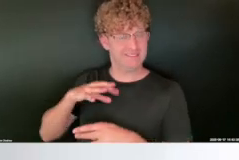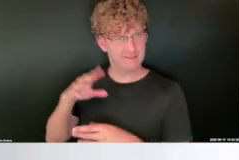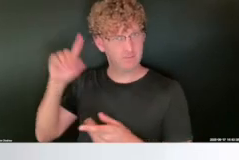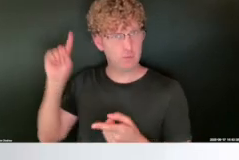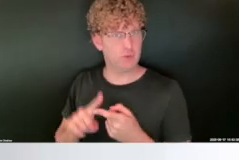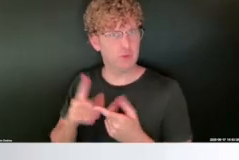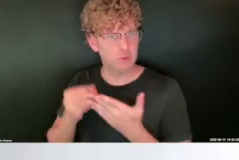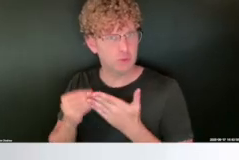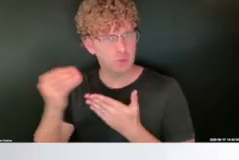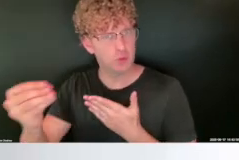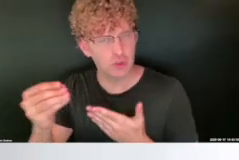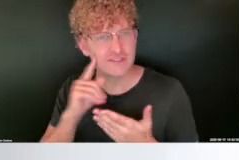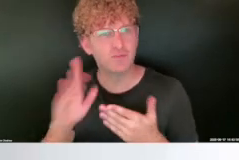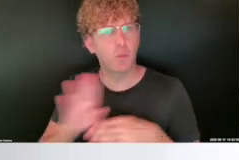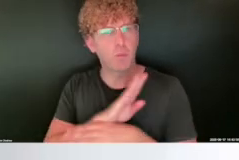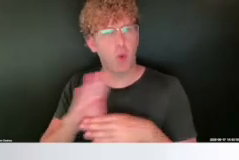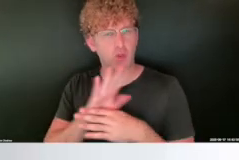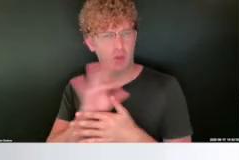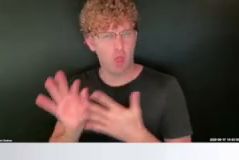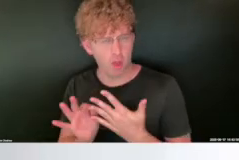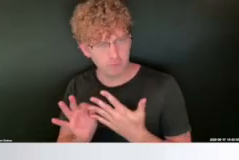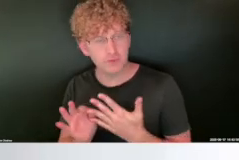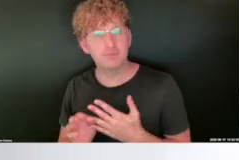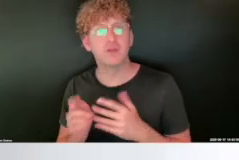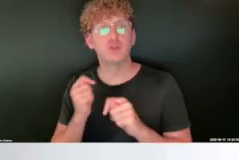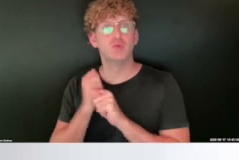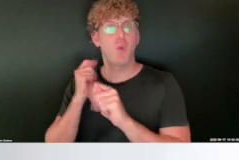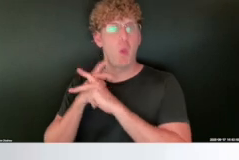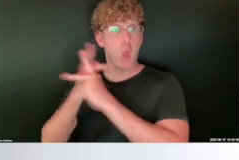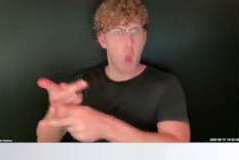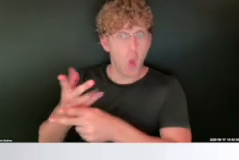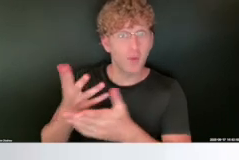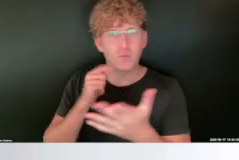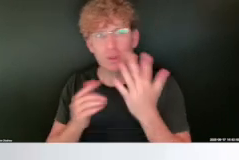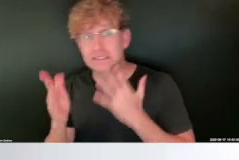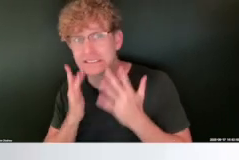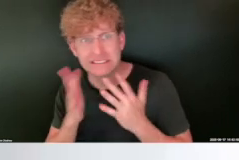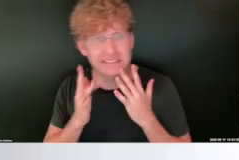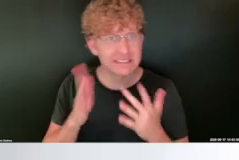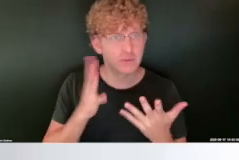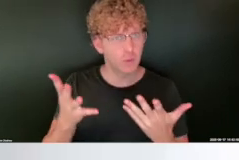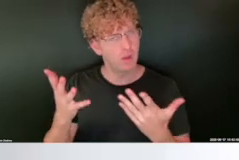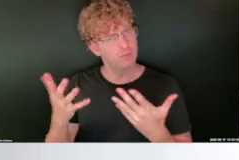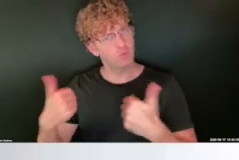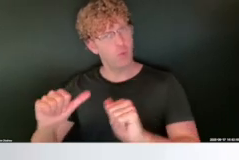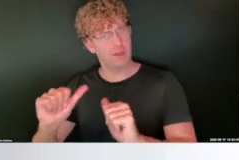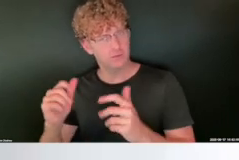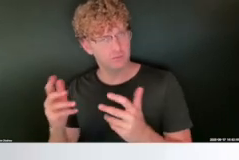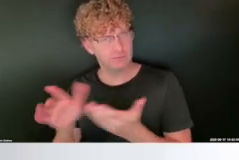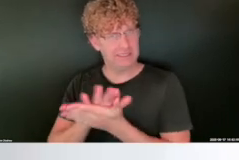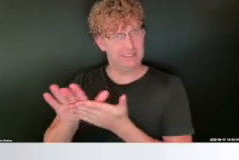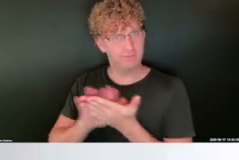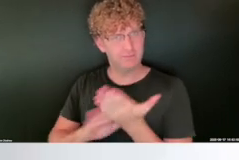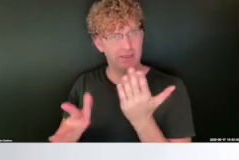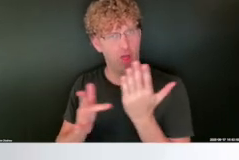and supporting services like Cal Fleet Advisor help fleets deploy successfully. All of the projects you see here